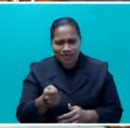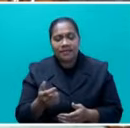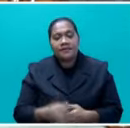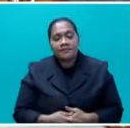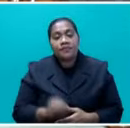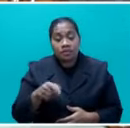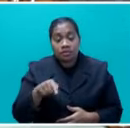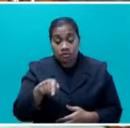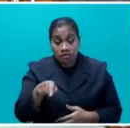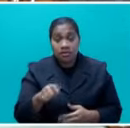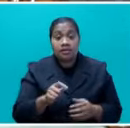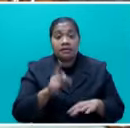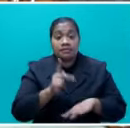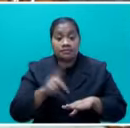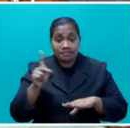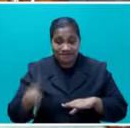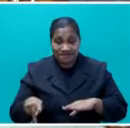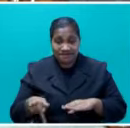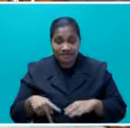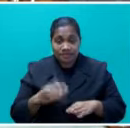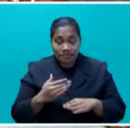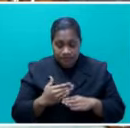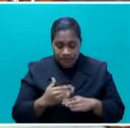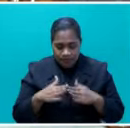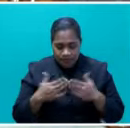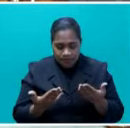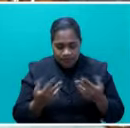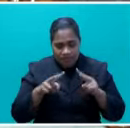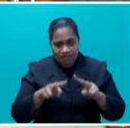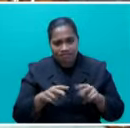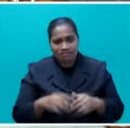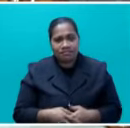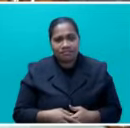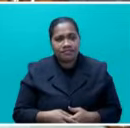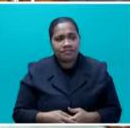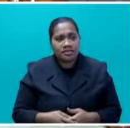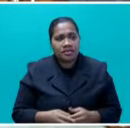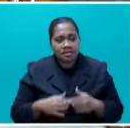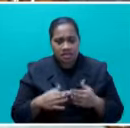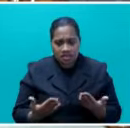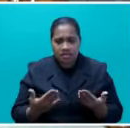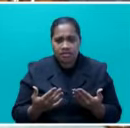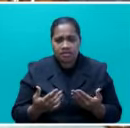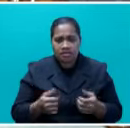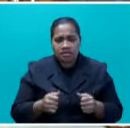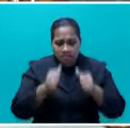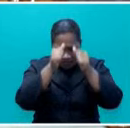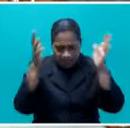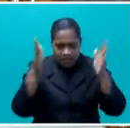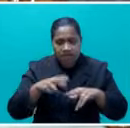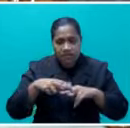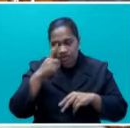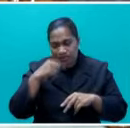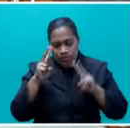parliamentary proceedings right on their fingertips. This service has become tremendously popular amongst viewers in Fiji and abroad.